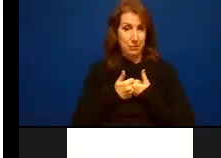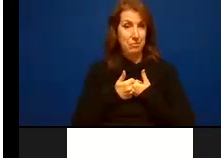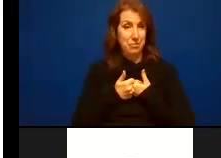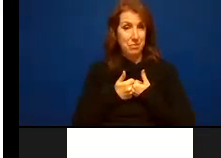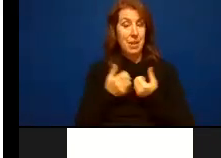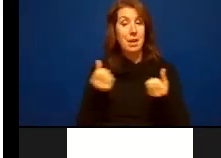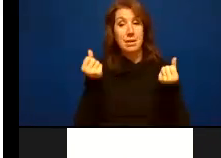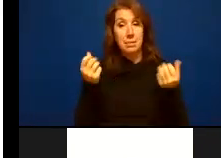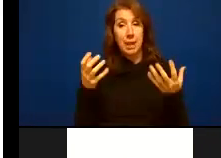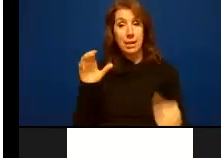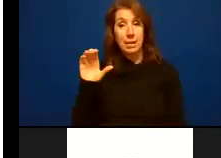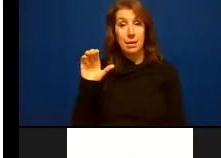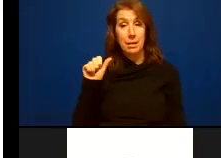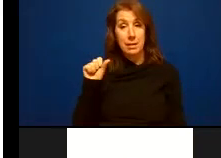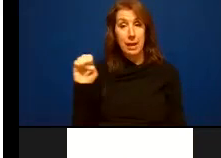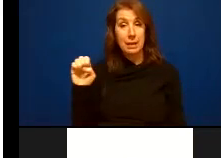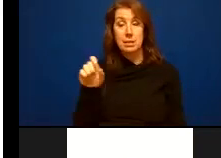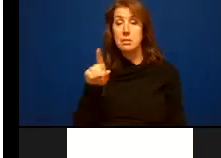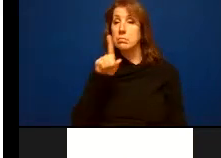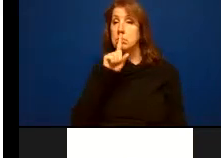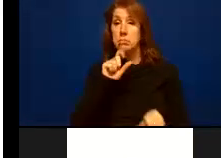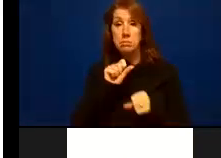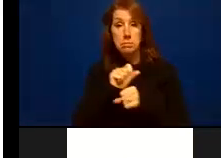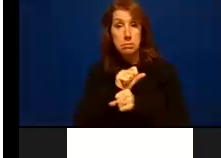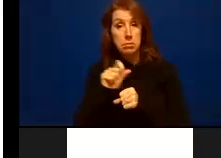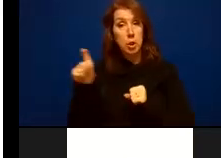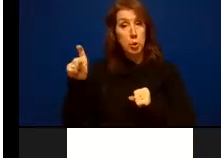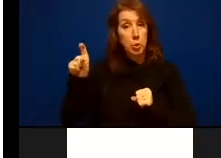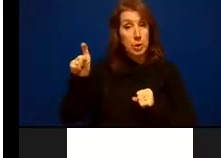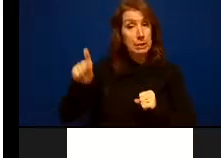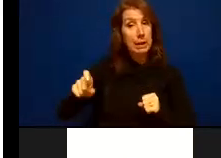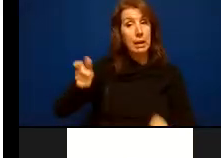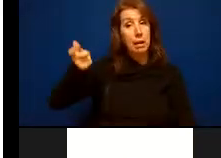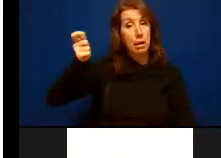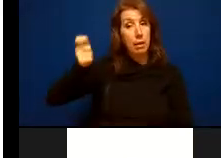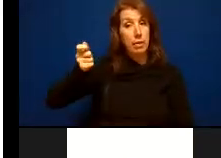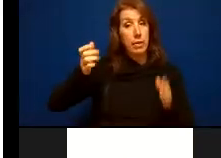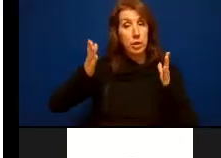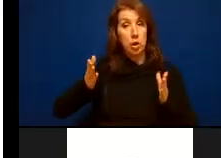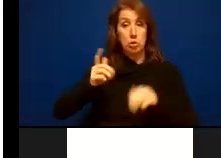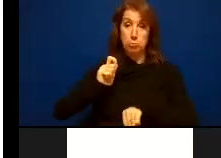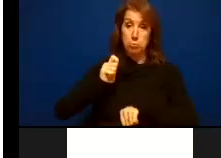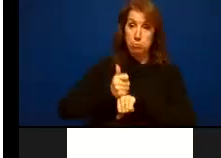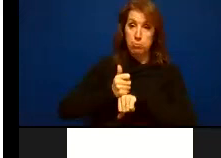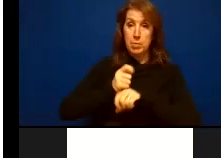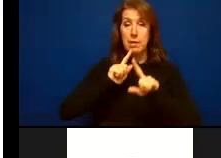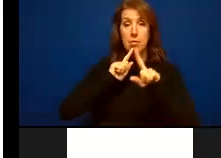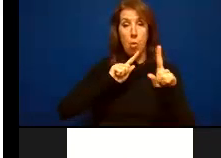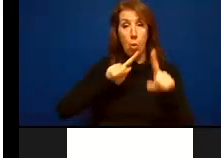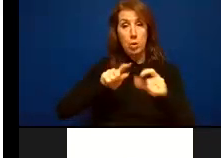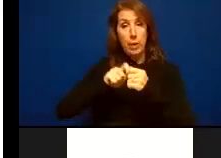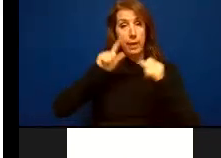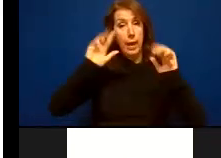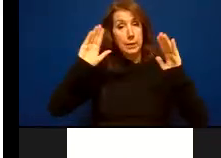many cases, you really need to have the judge set out an order that sets forth expectations